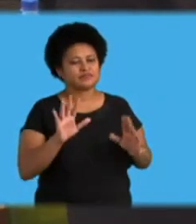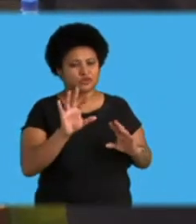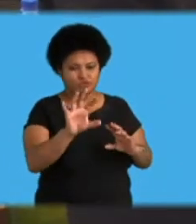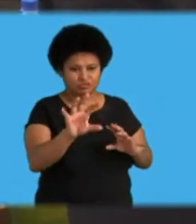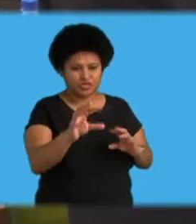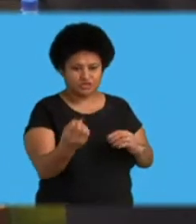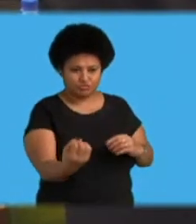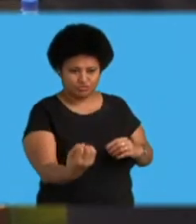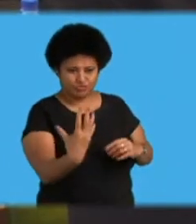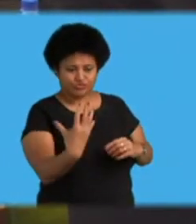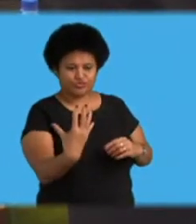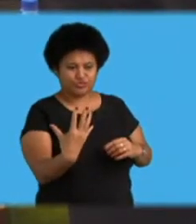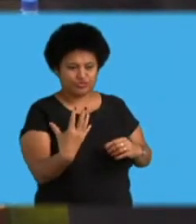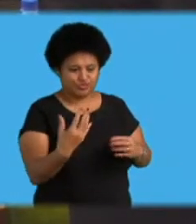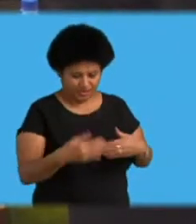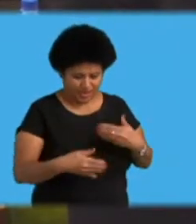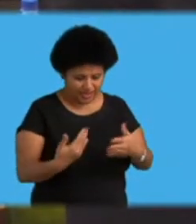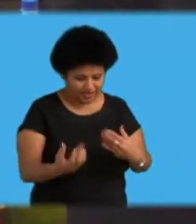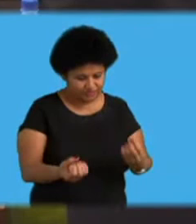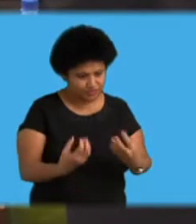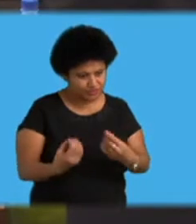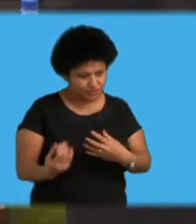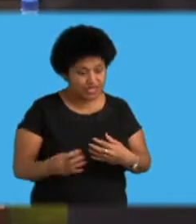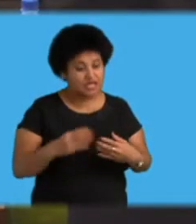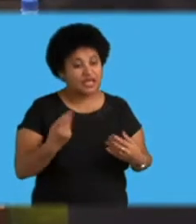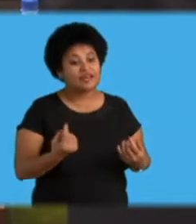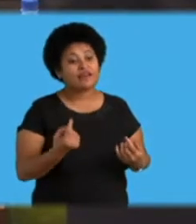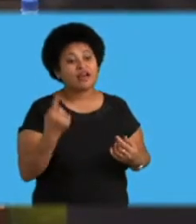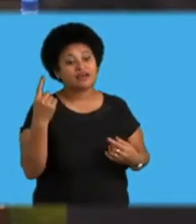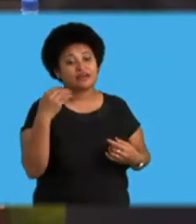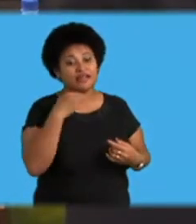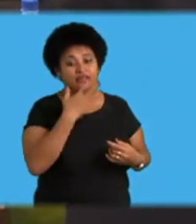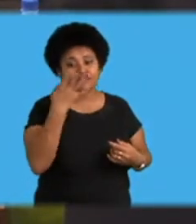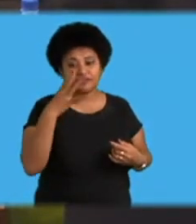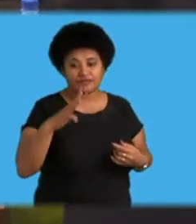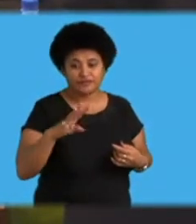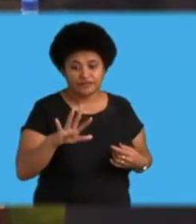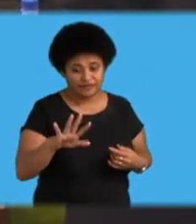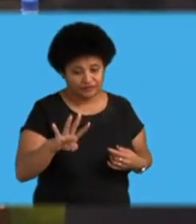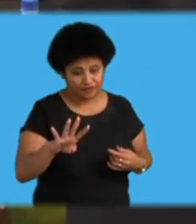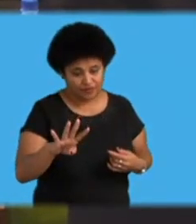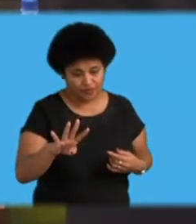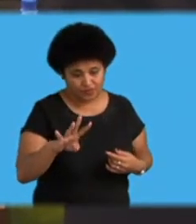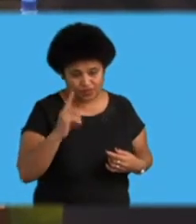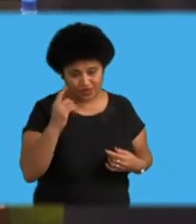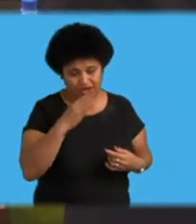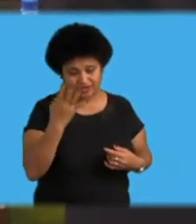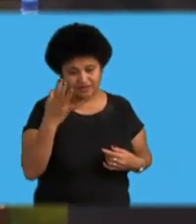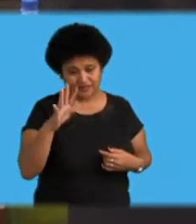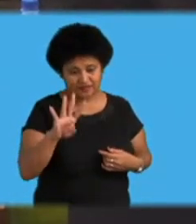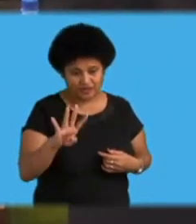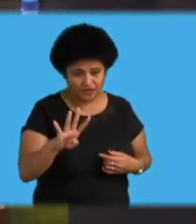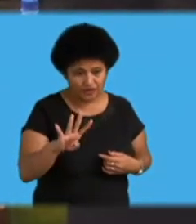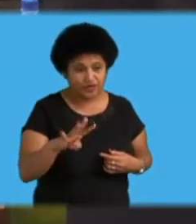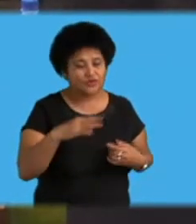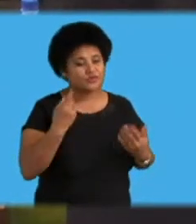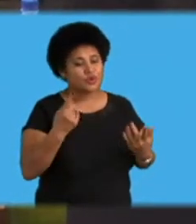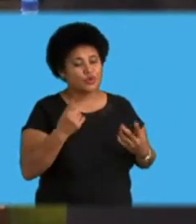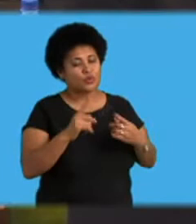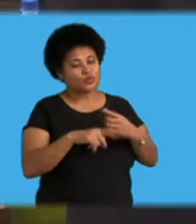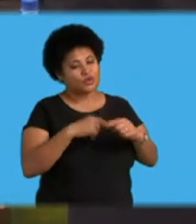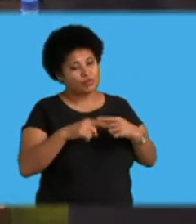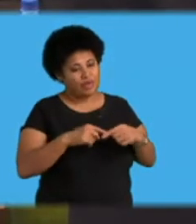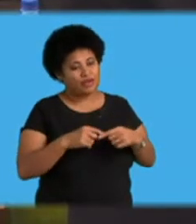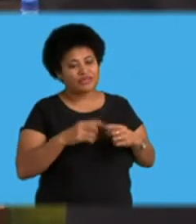are 854 items on virtual museum, Madam Speaker. The information focuses key areas of our country's past, such as